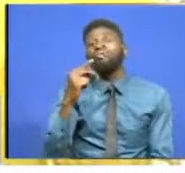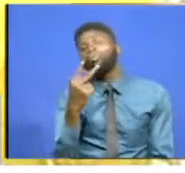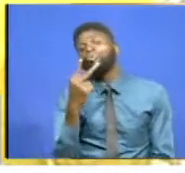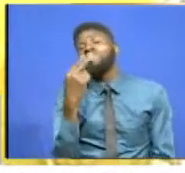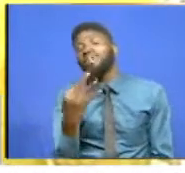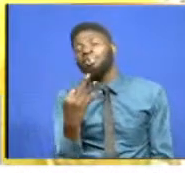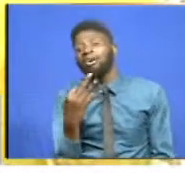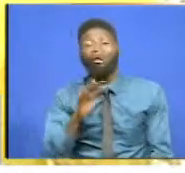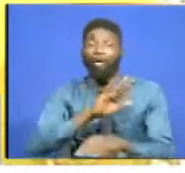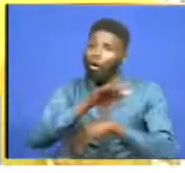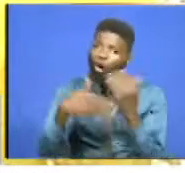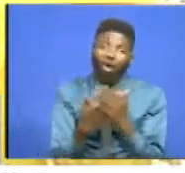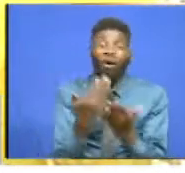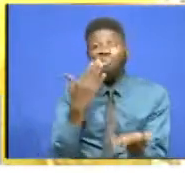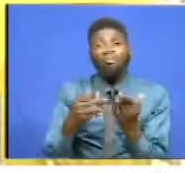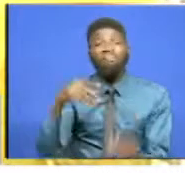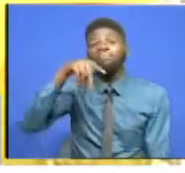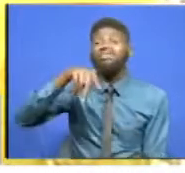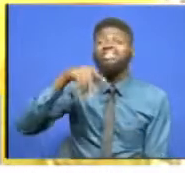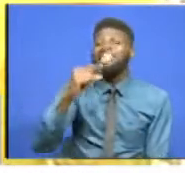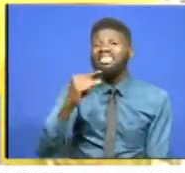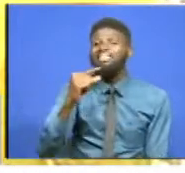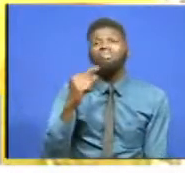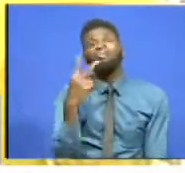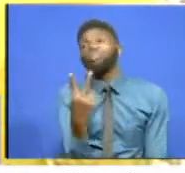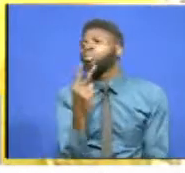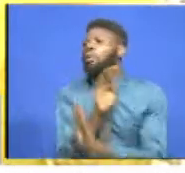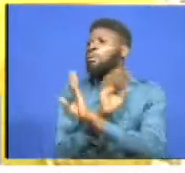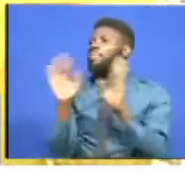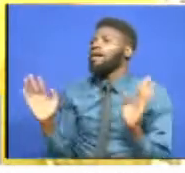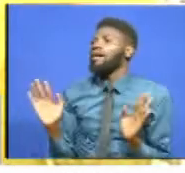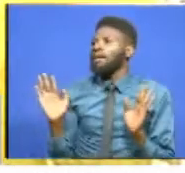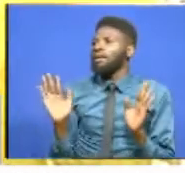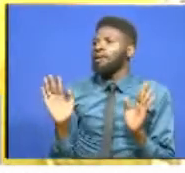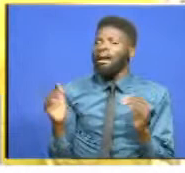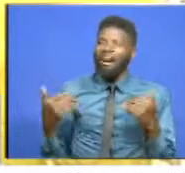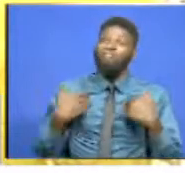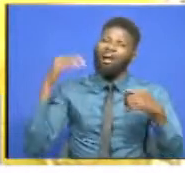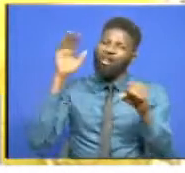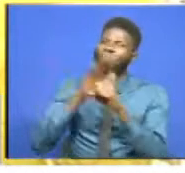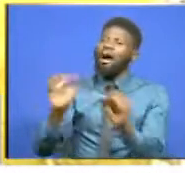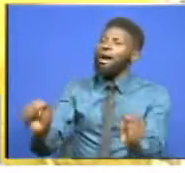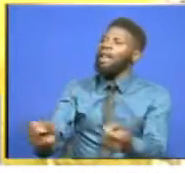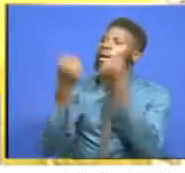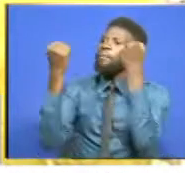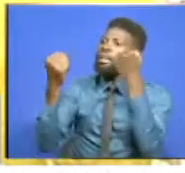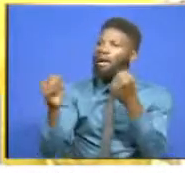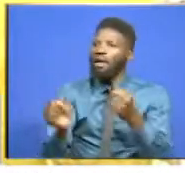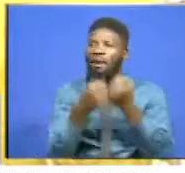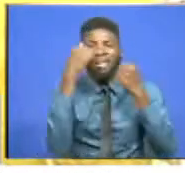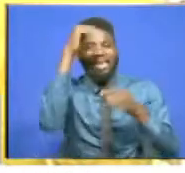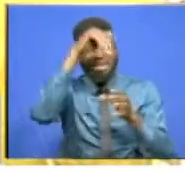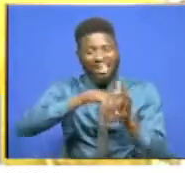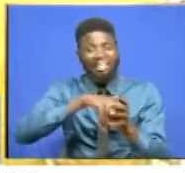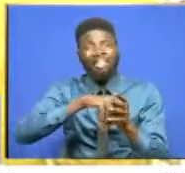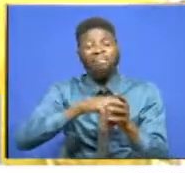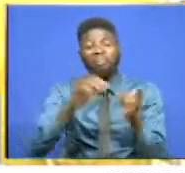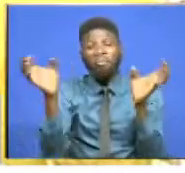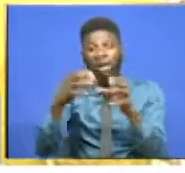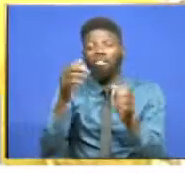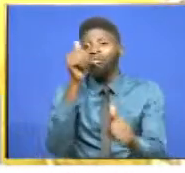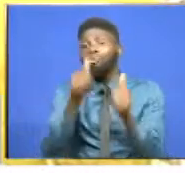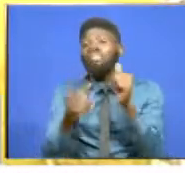PGs have been about two. So there is a lot that has been happening in the party which many people do not